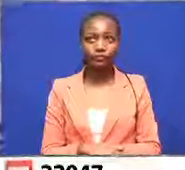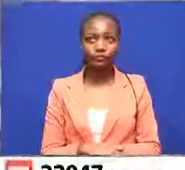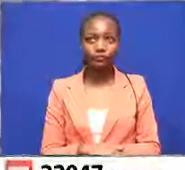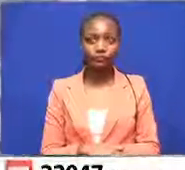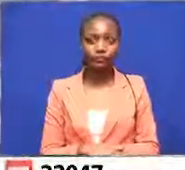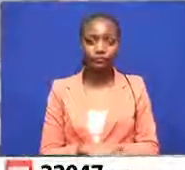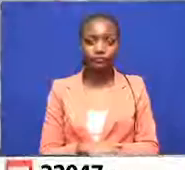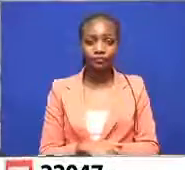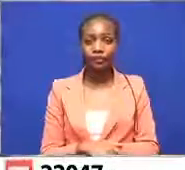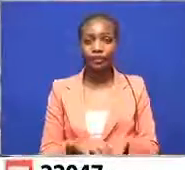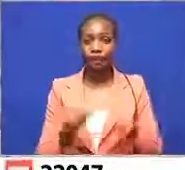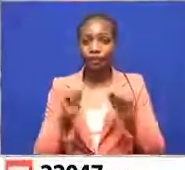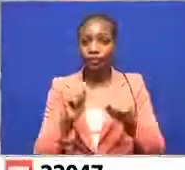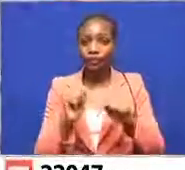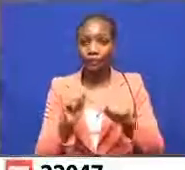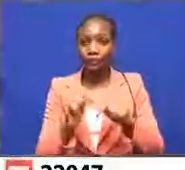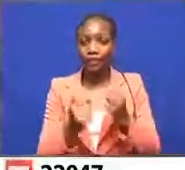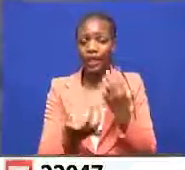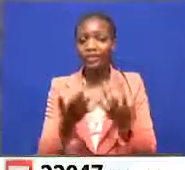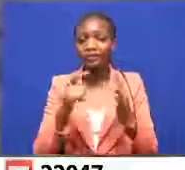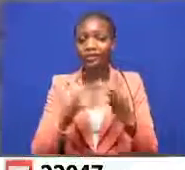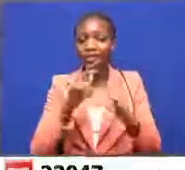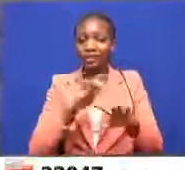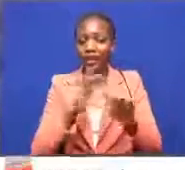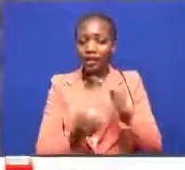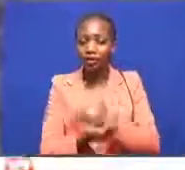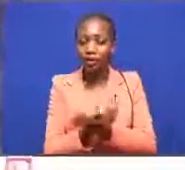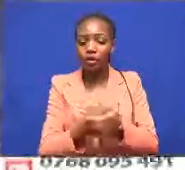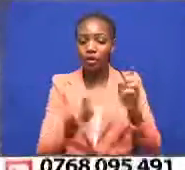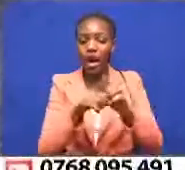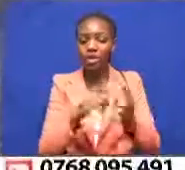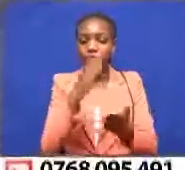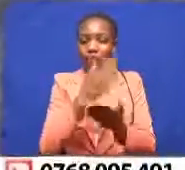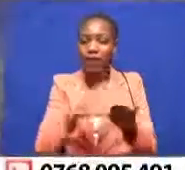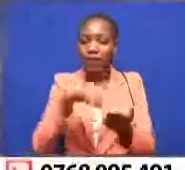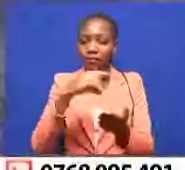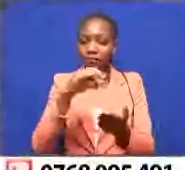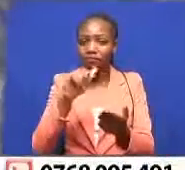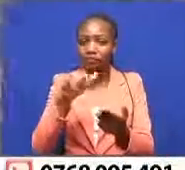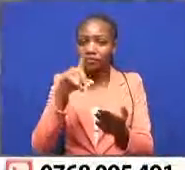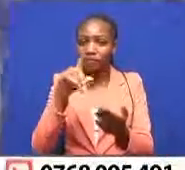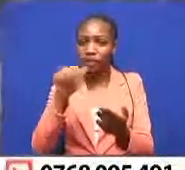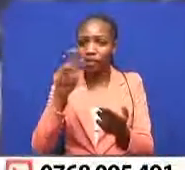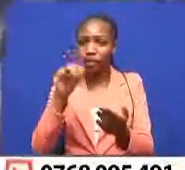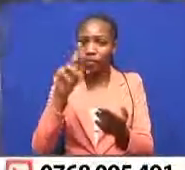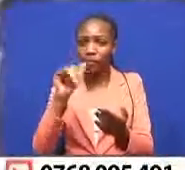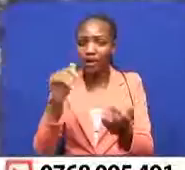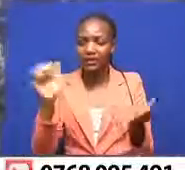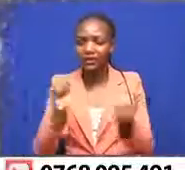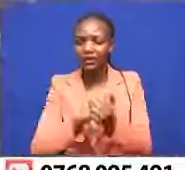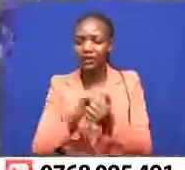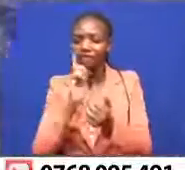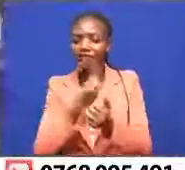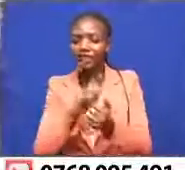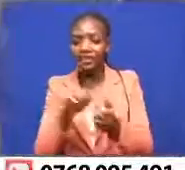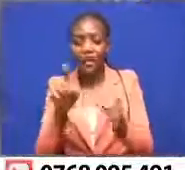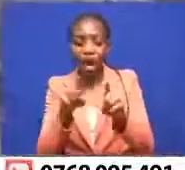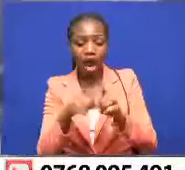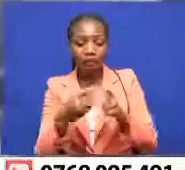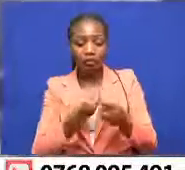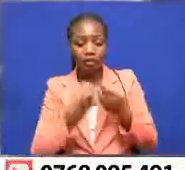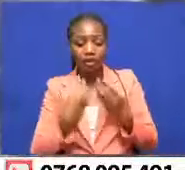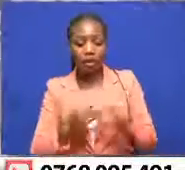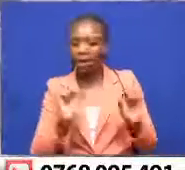The early Thursday morning fire raised down a section of Gikomba market, leaving owners of business counting losses as they were unable to rescue